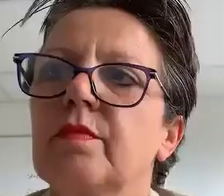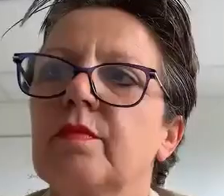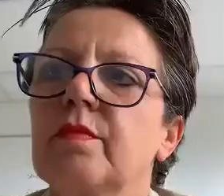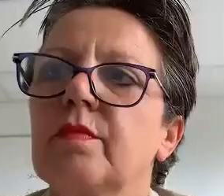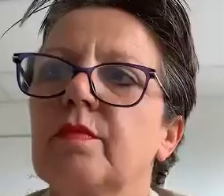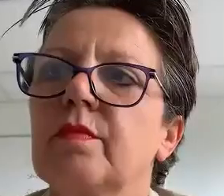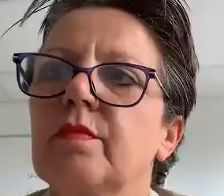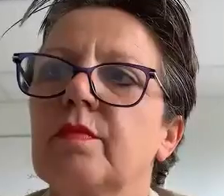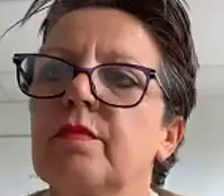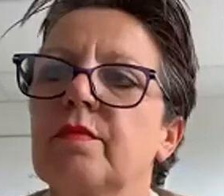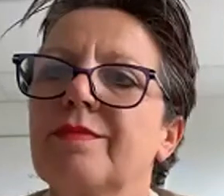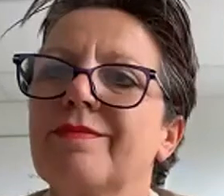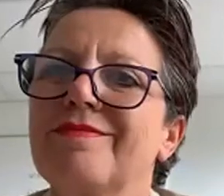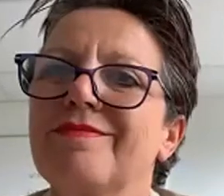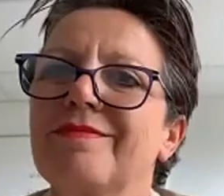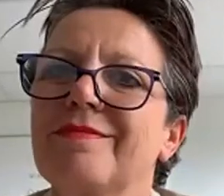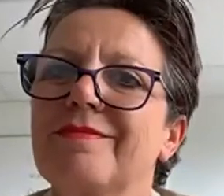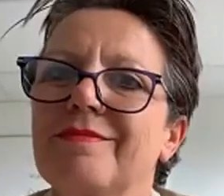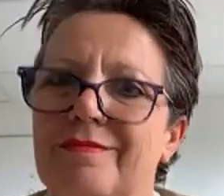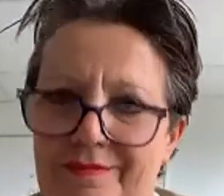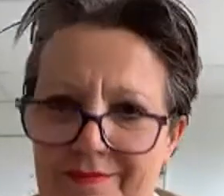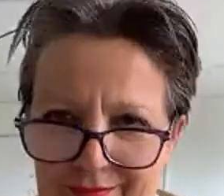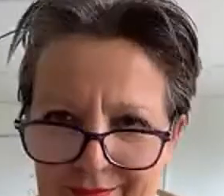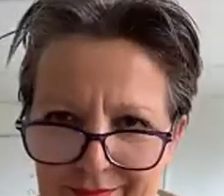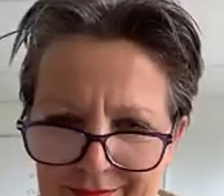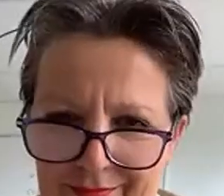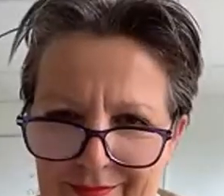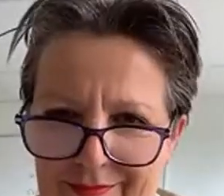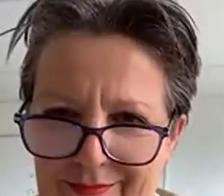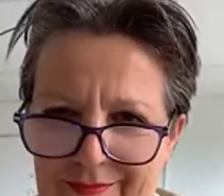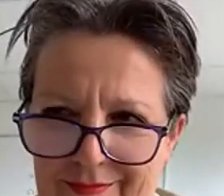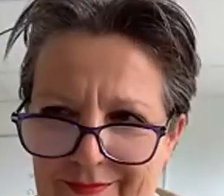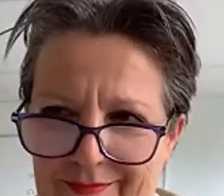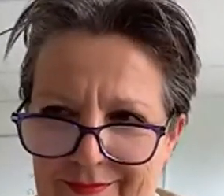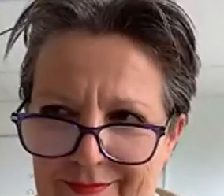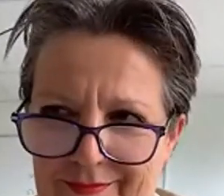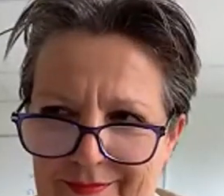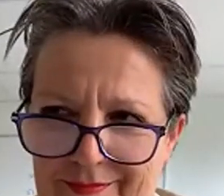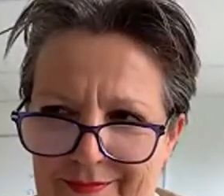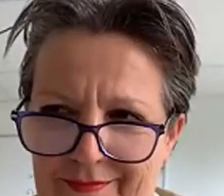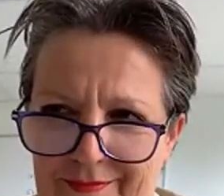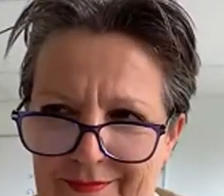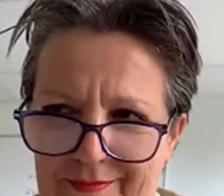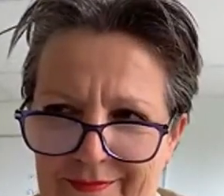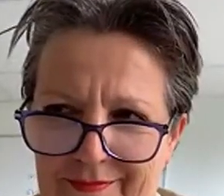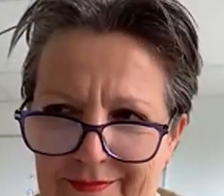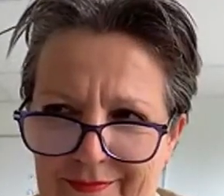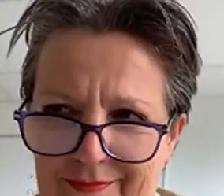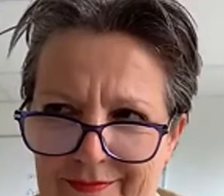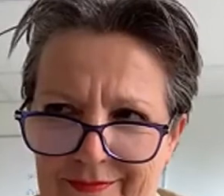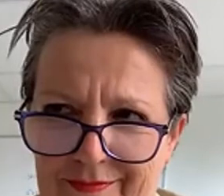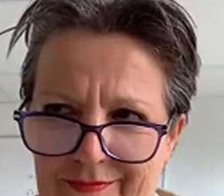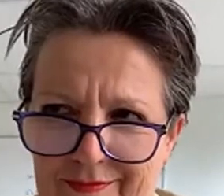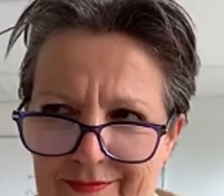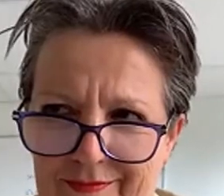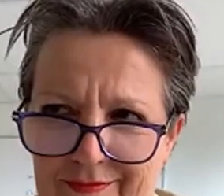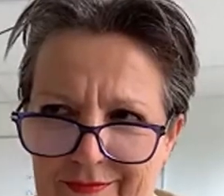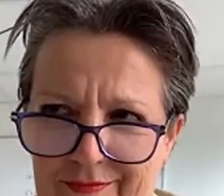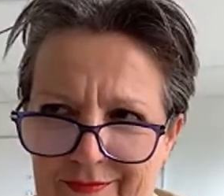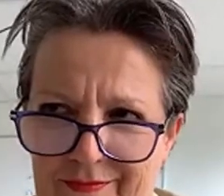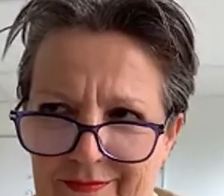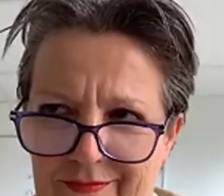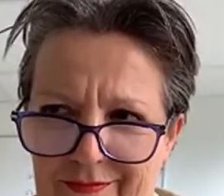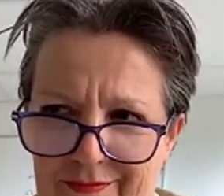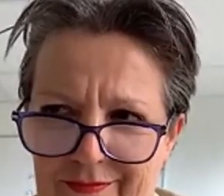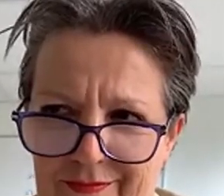So, welcome to our online virtual meeting. So thank you everyone for joining us. So today's